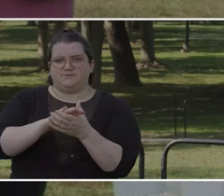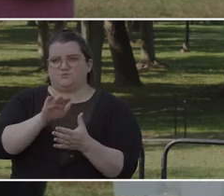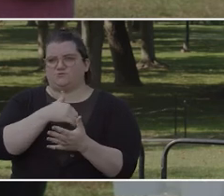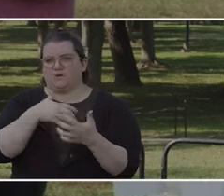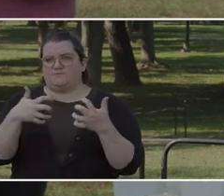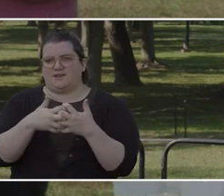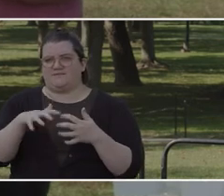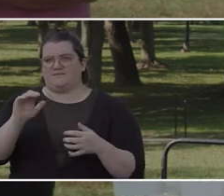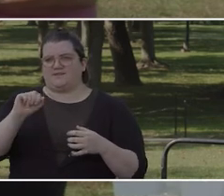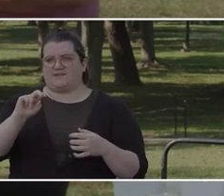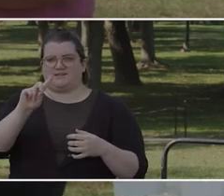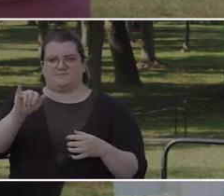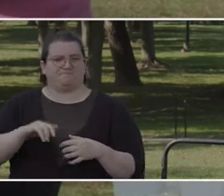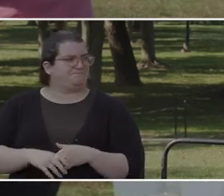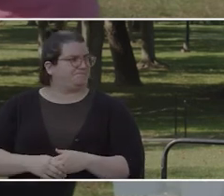Candy.